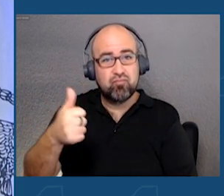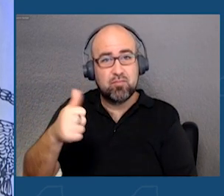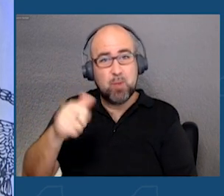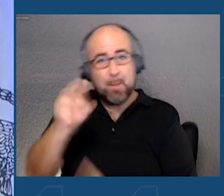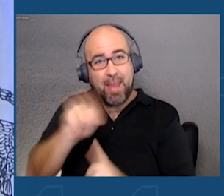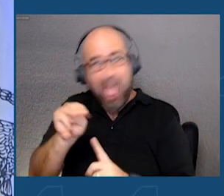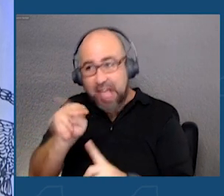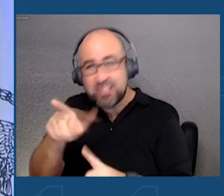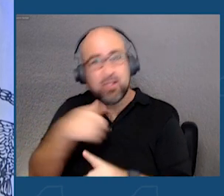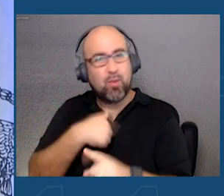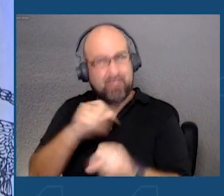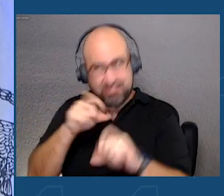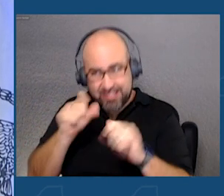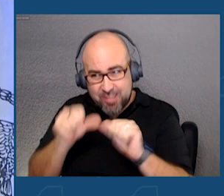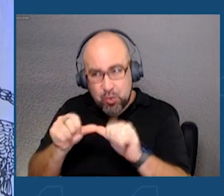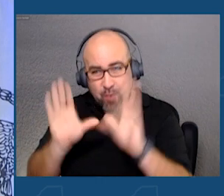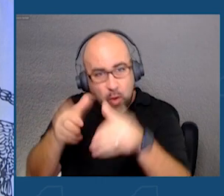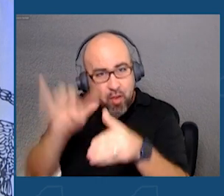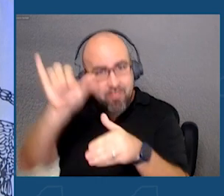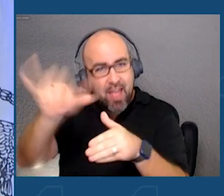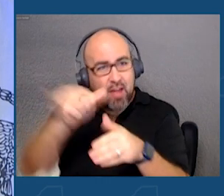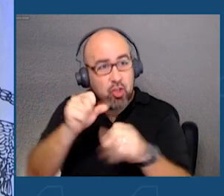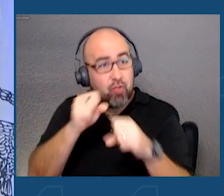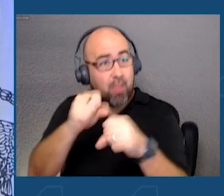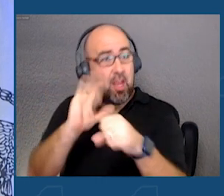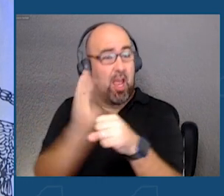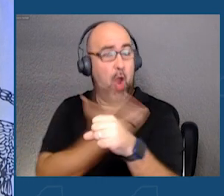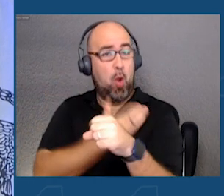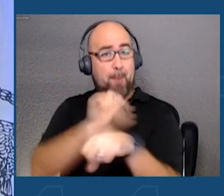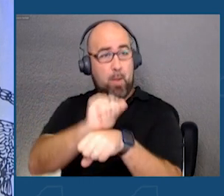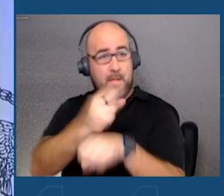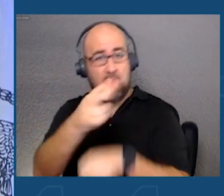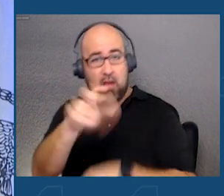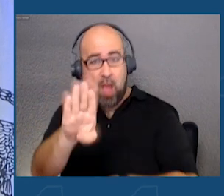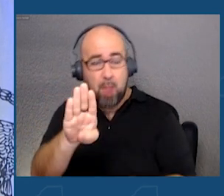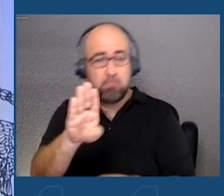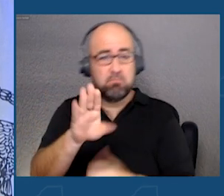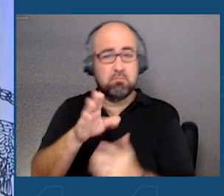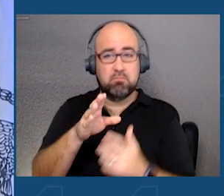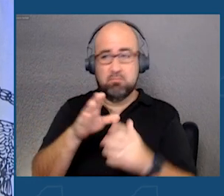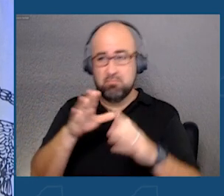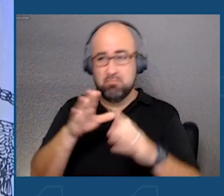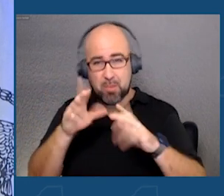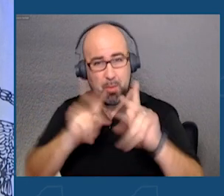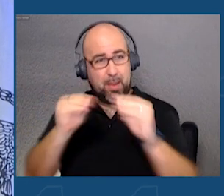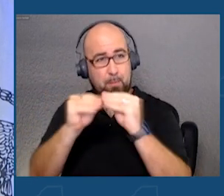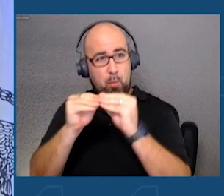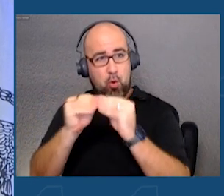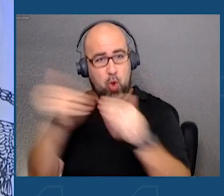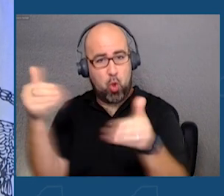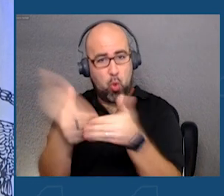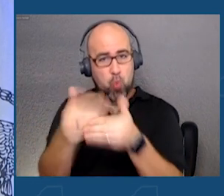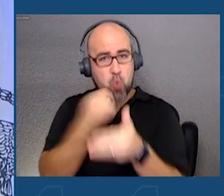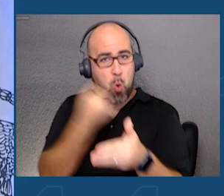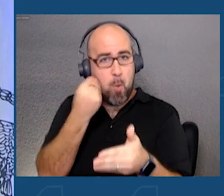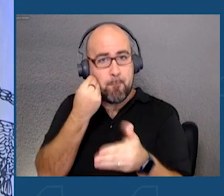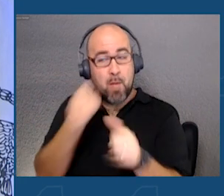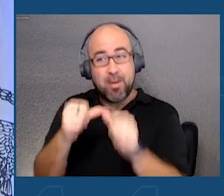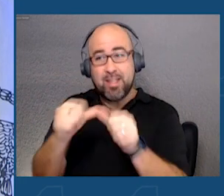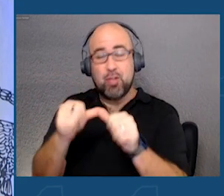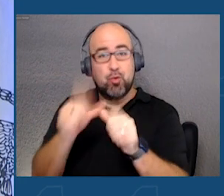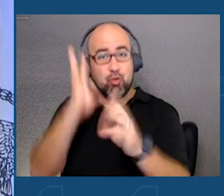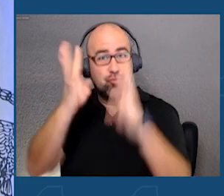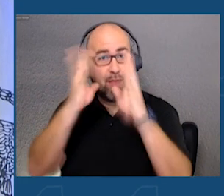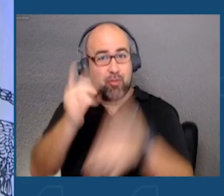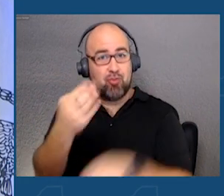strengthening our employment hubs and workplaces so people can be closer to home. We're going to be continuing to create those jobs. You don't know this, but I spend every